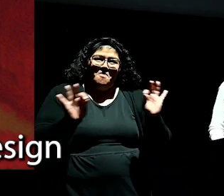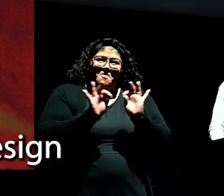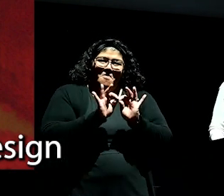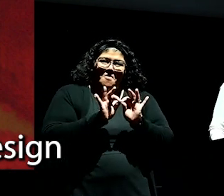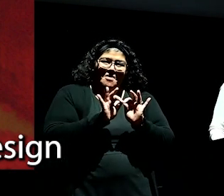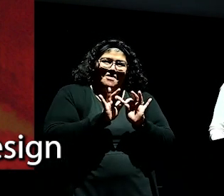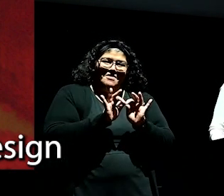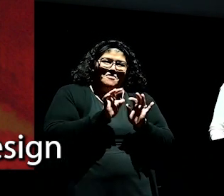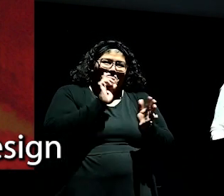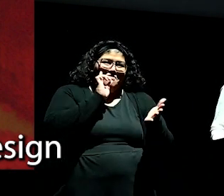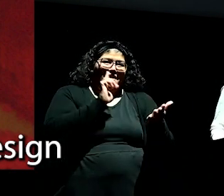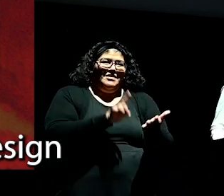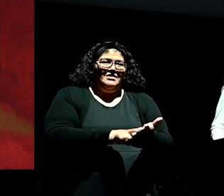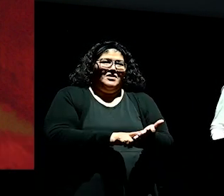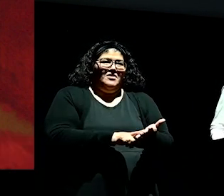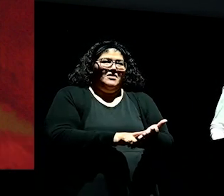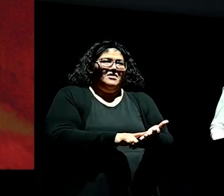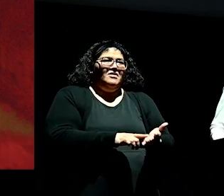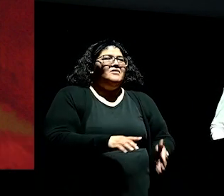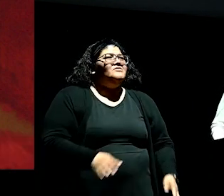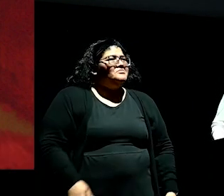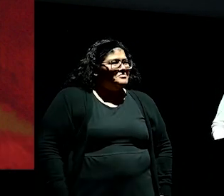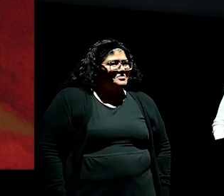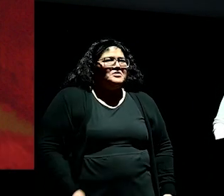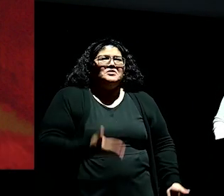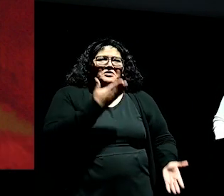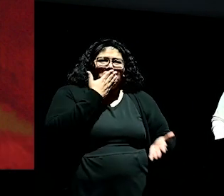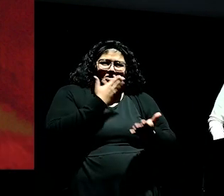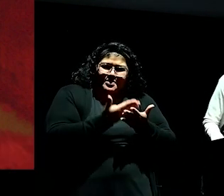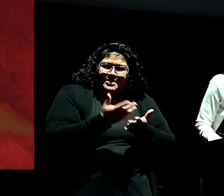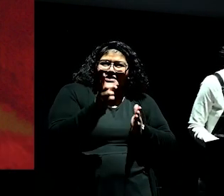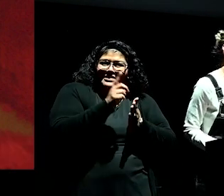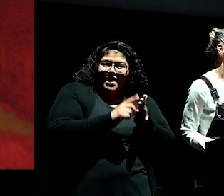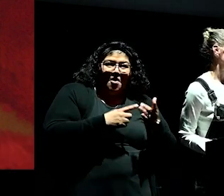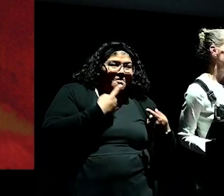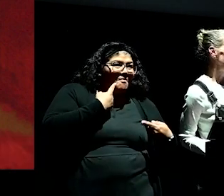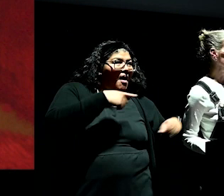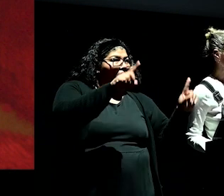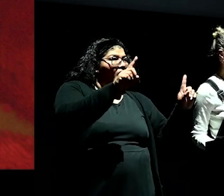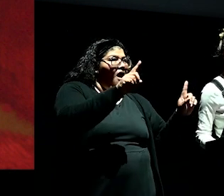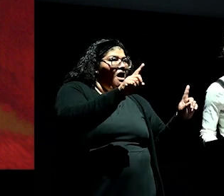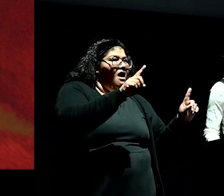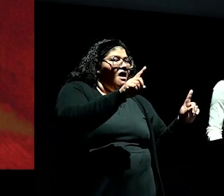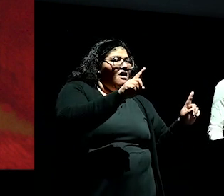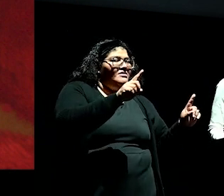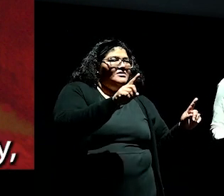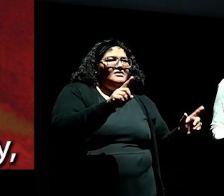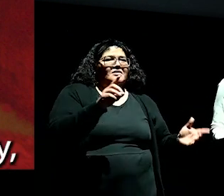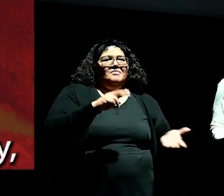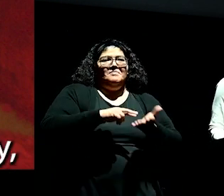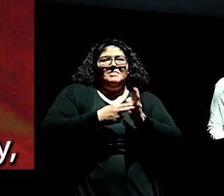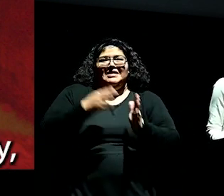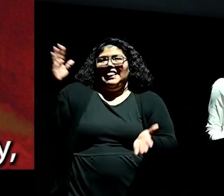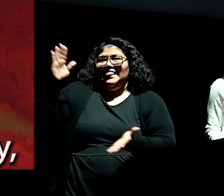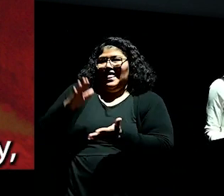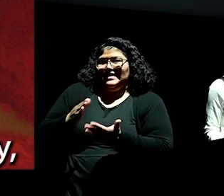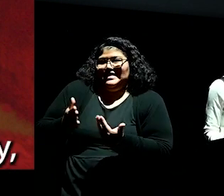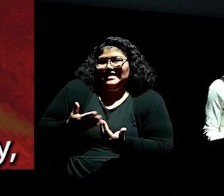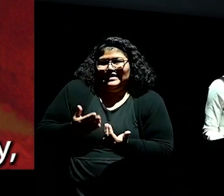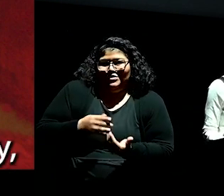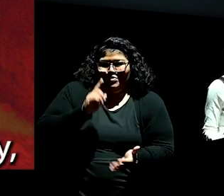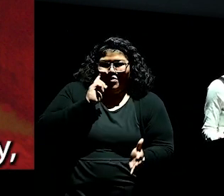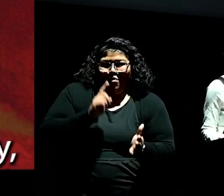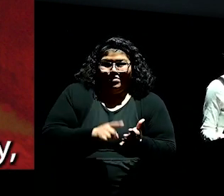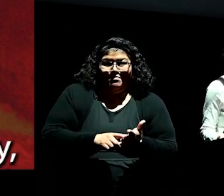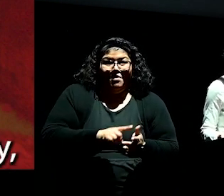it's like one of those things, when good design works, it's almost it's less easy to notice, but when there's